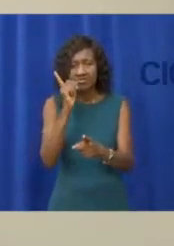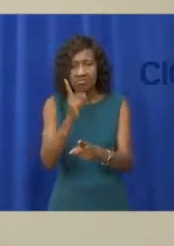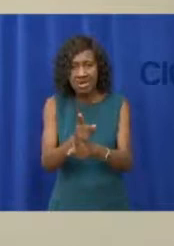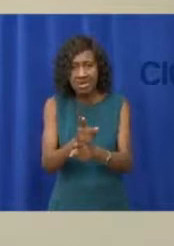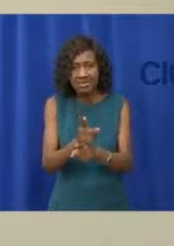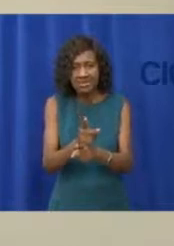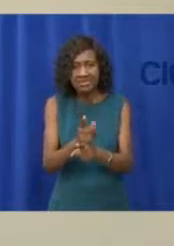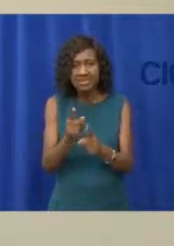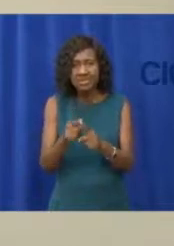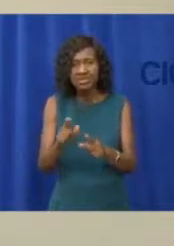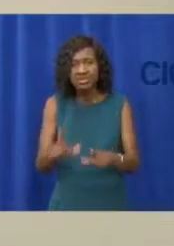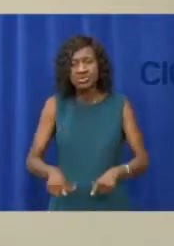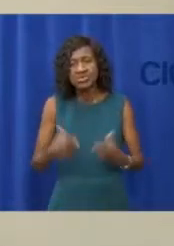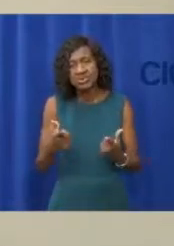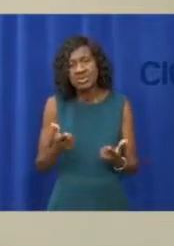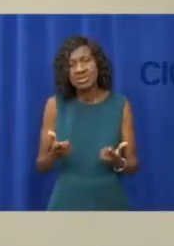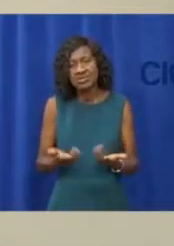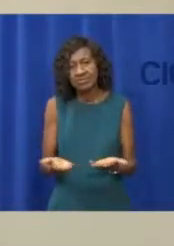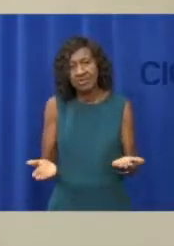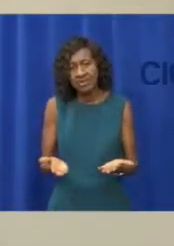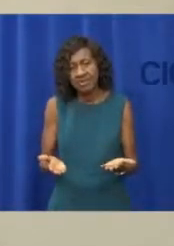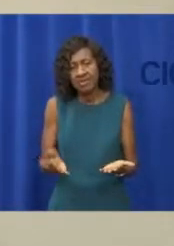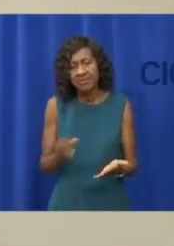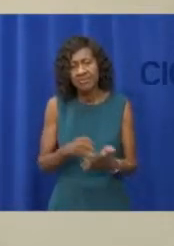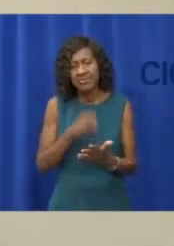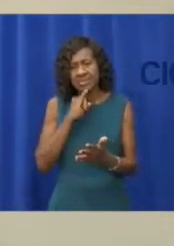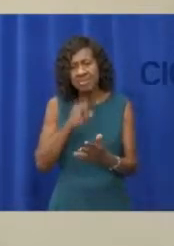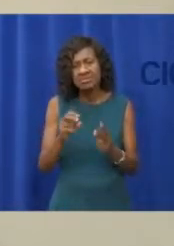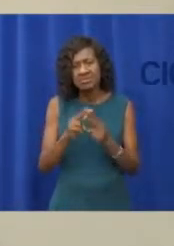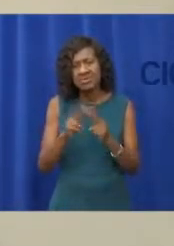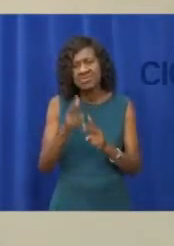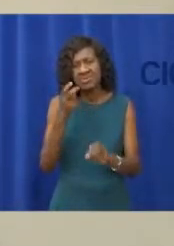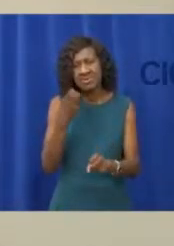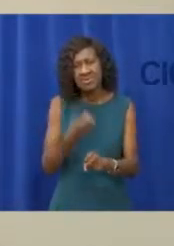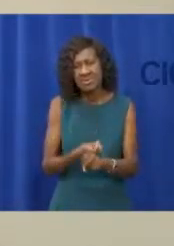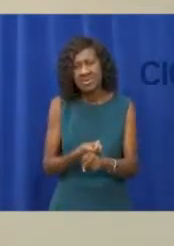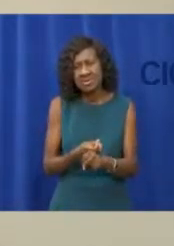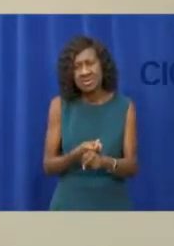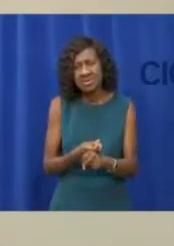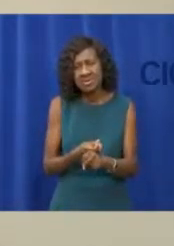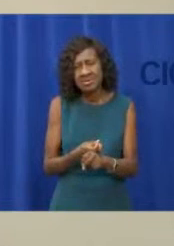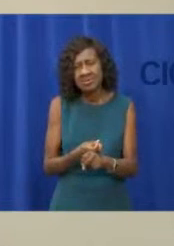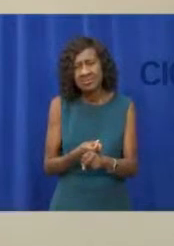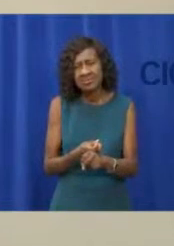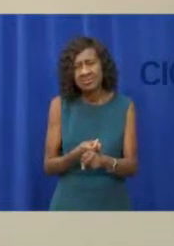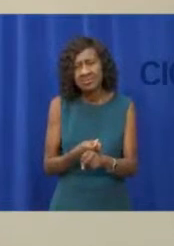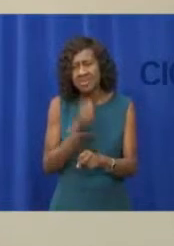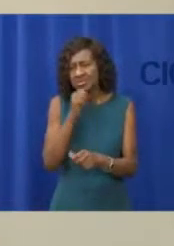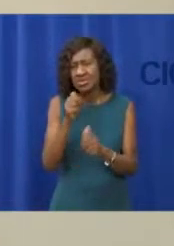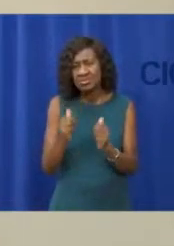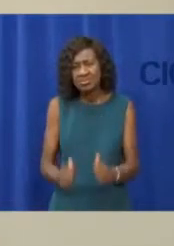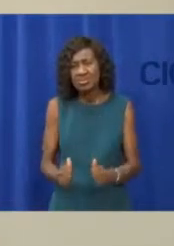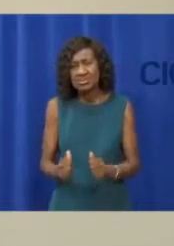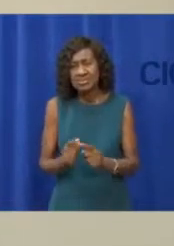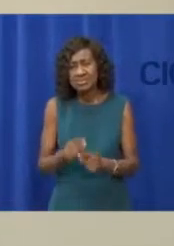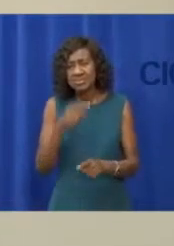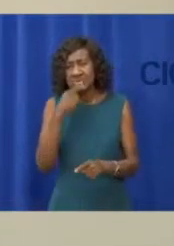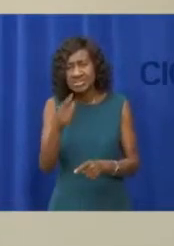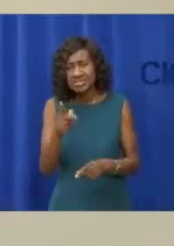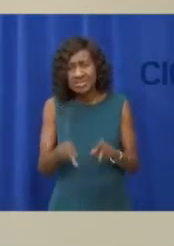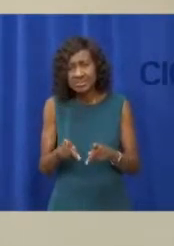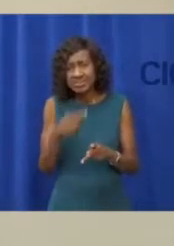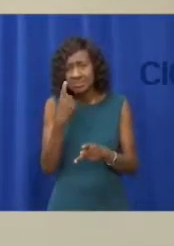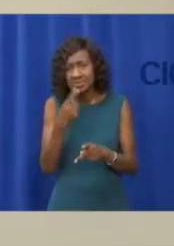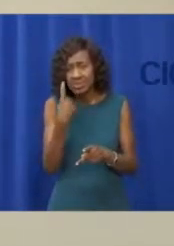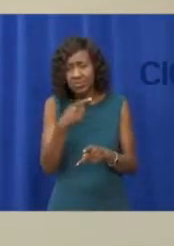It is very, very difficult, if not impossible, to tell people who have a right of residence in your country